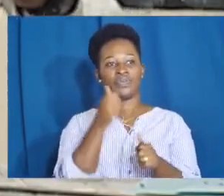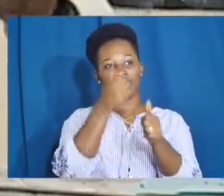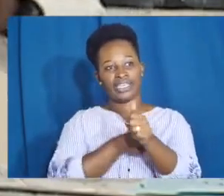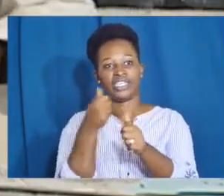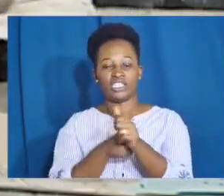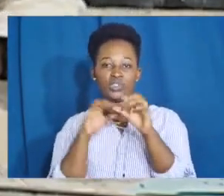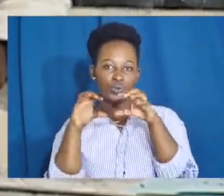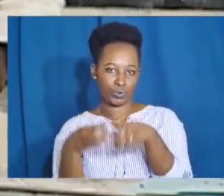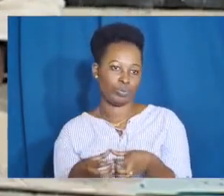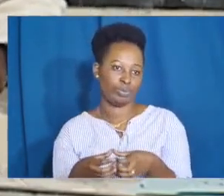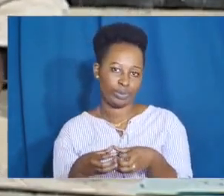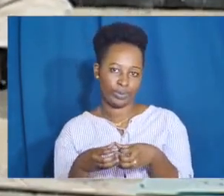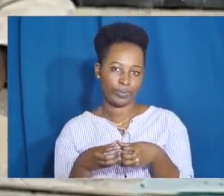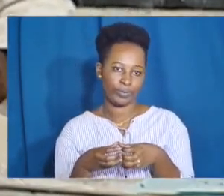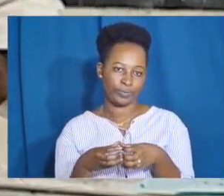each group.